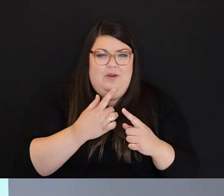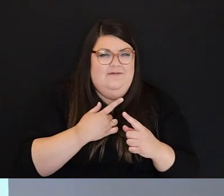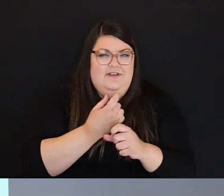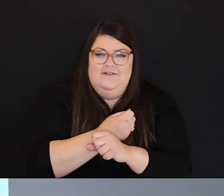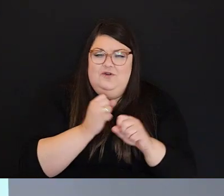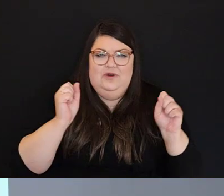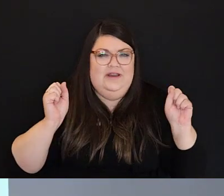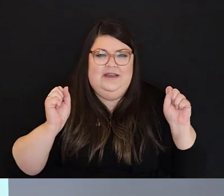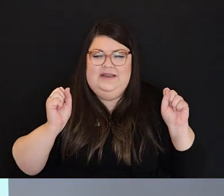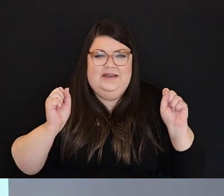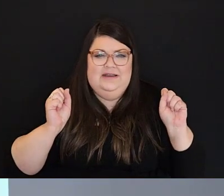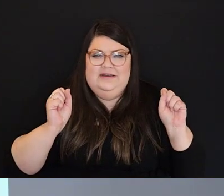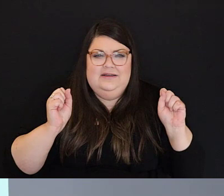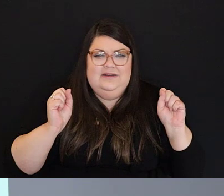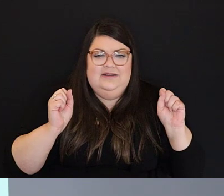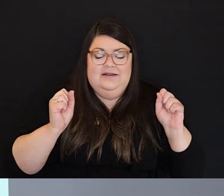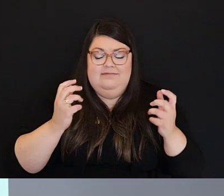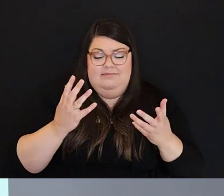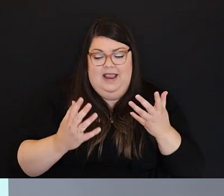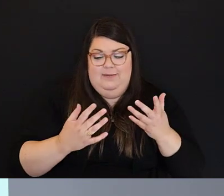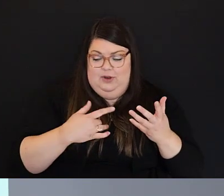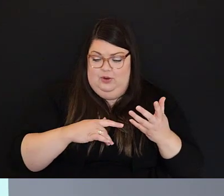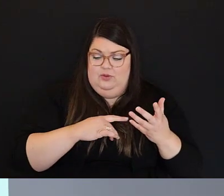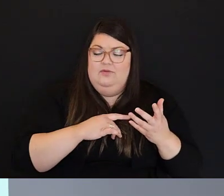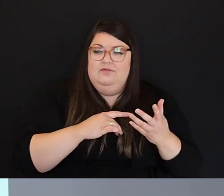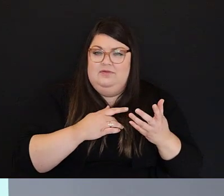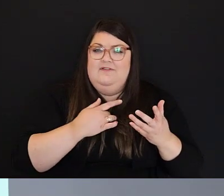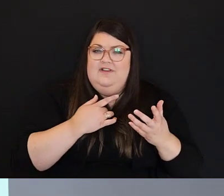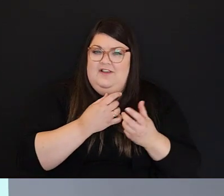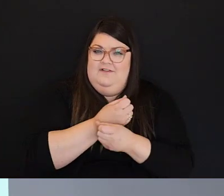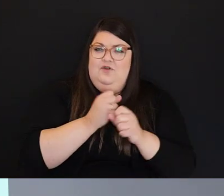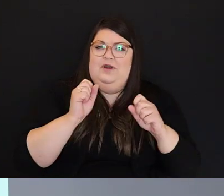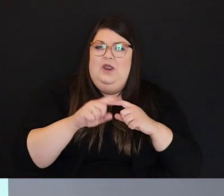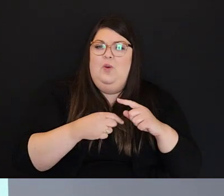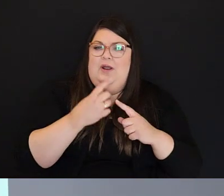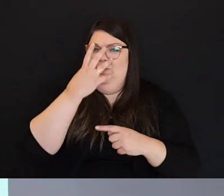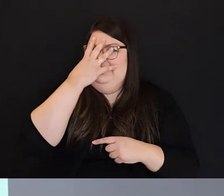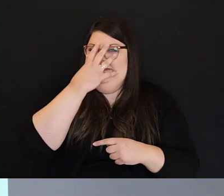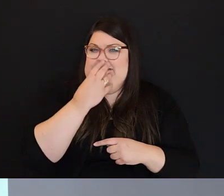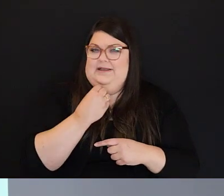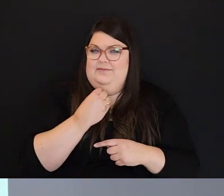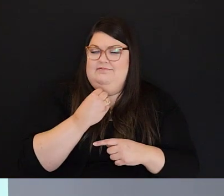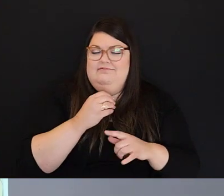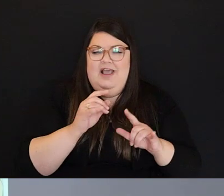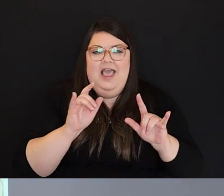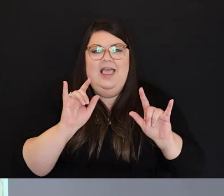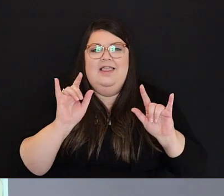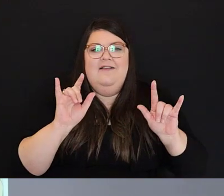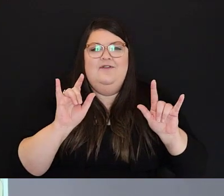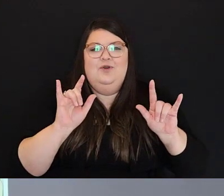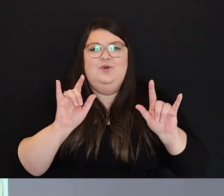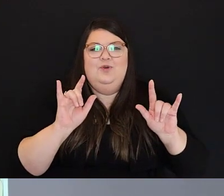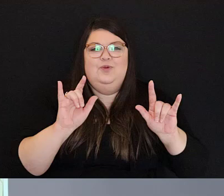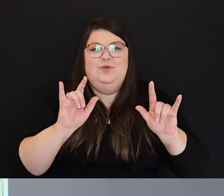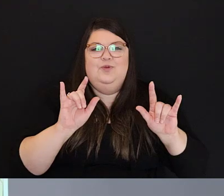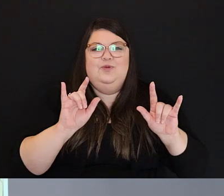free. Perhaps we can feel free when we sleep. I love you.